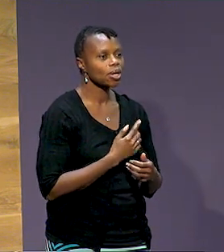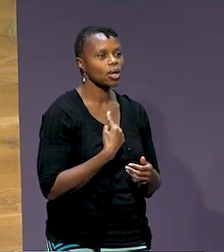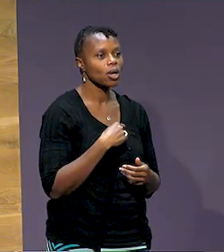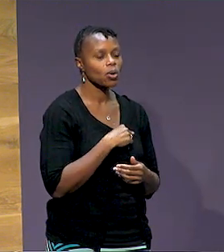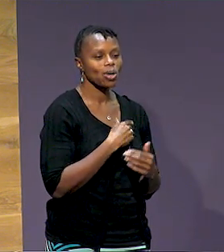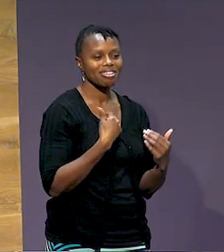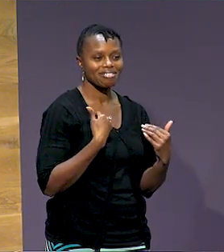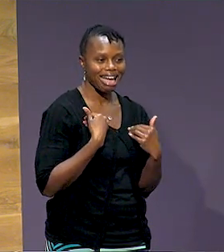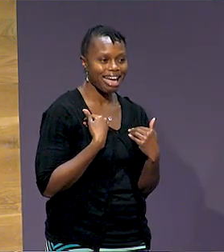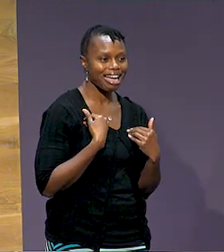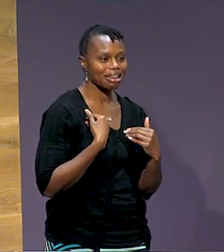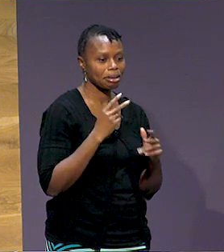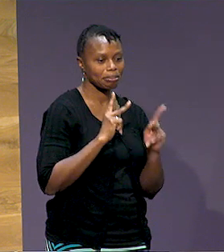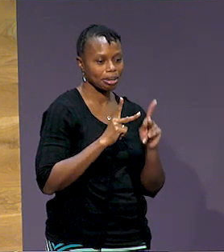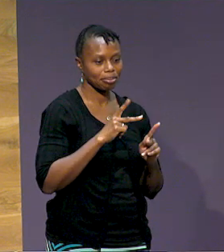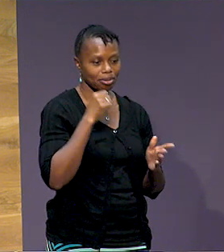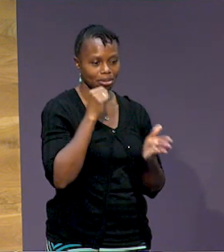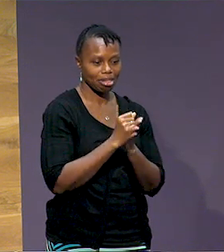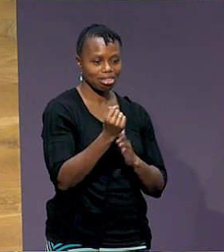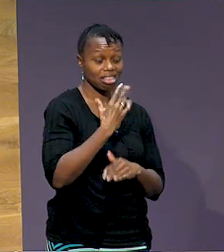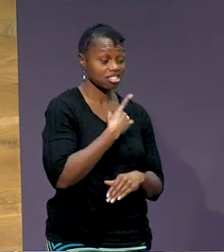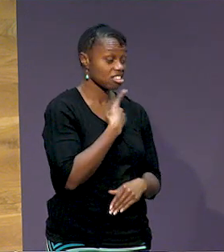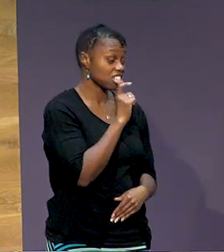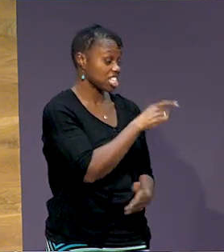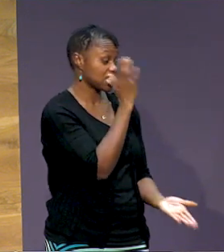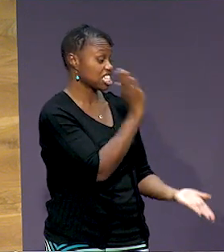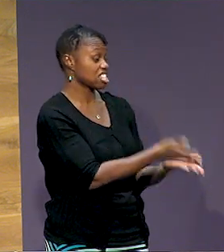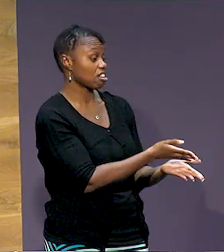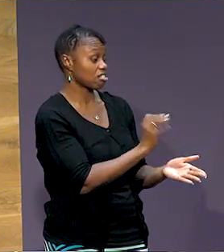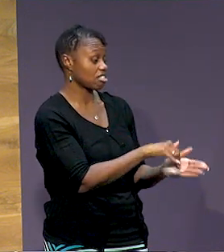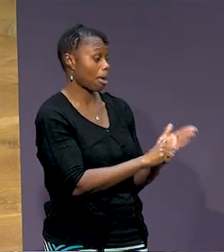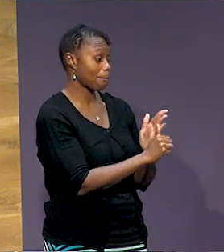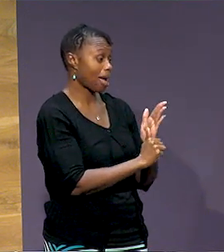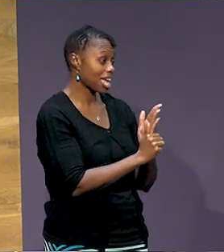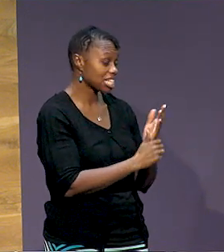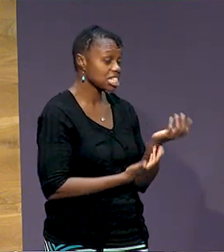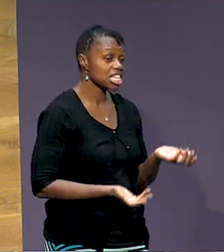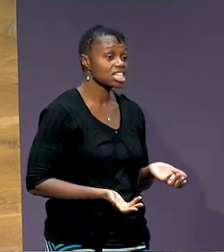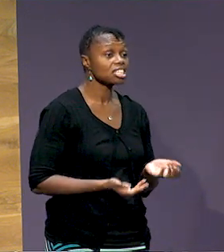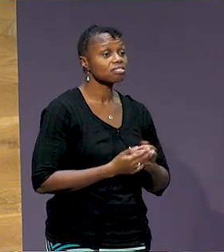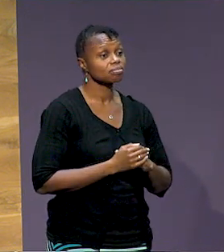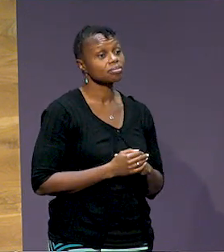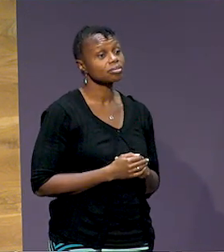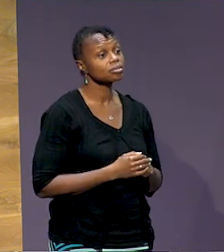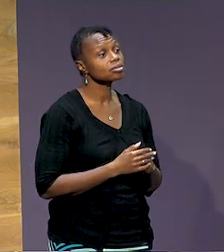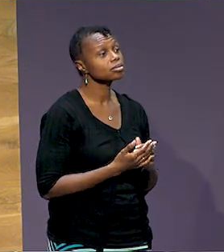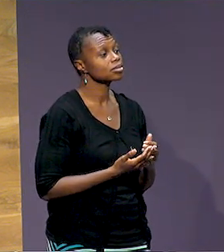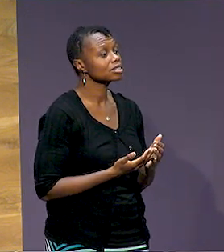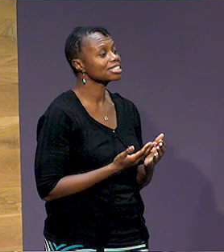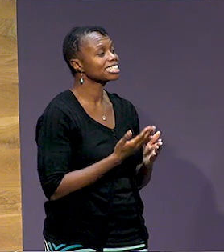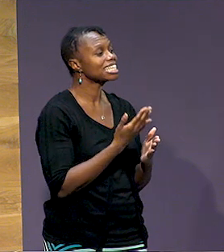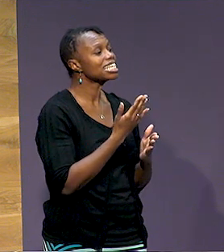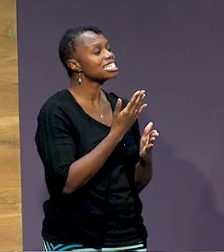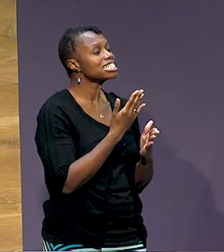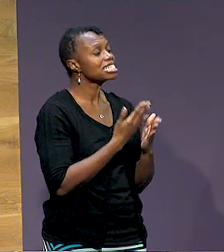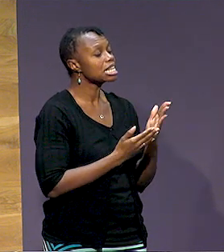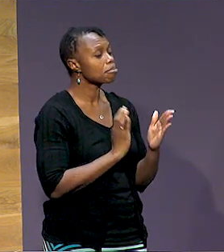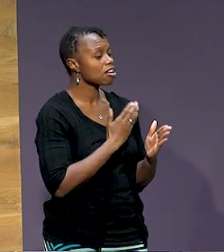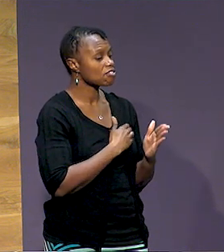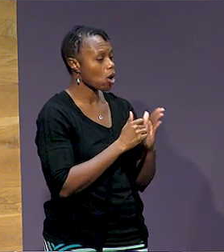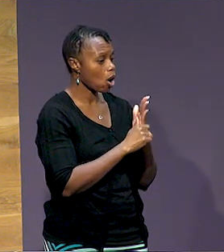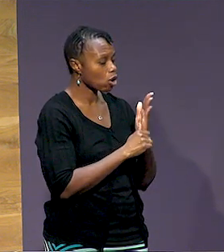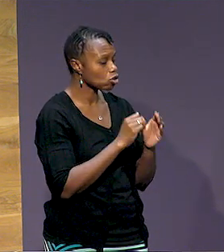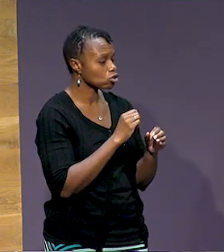letters to a couple of our articles are on required reading lists for Duke Divinity. And